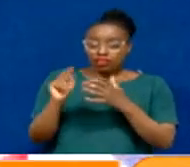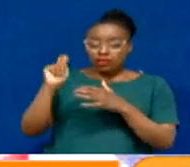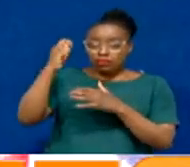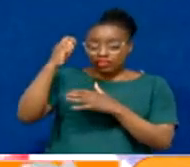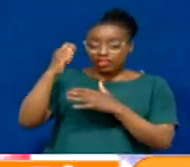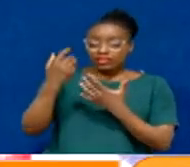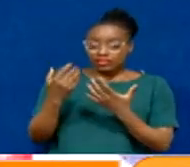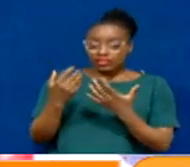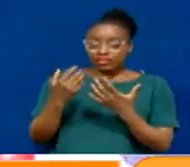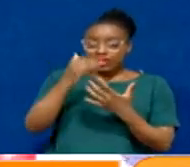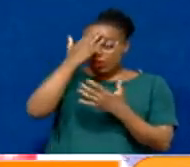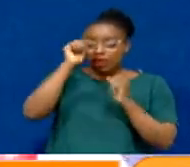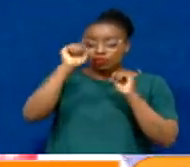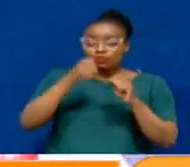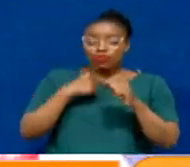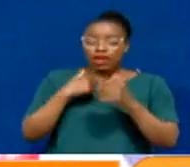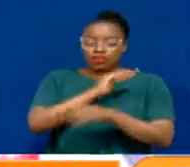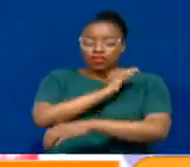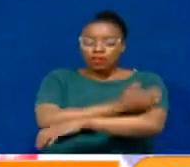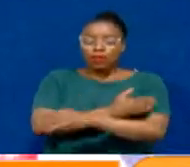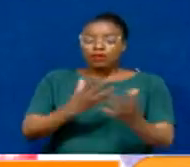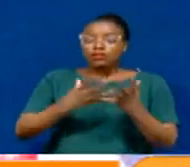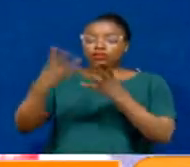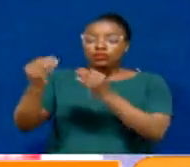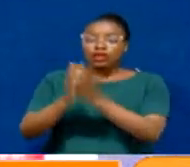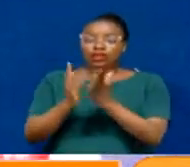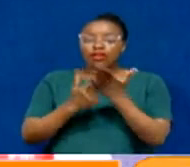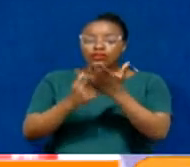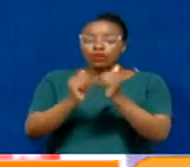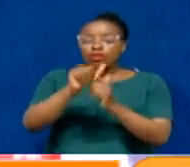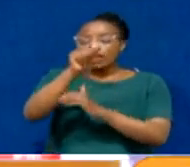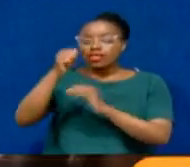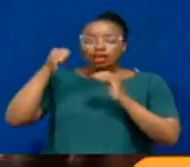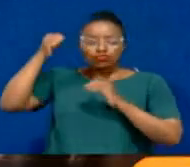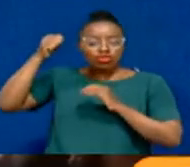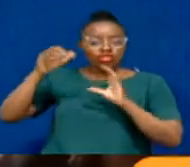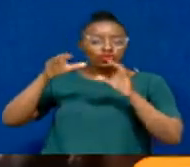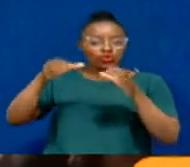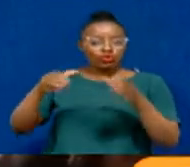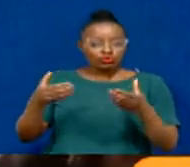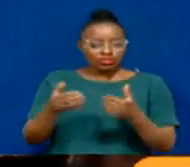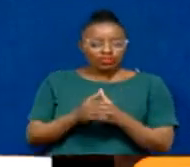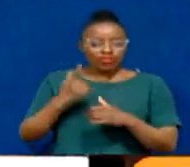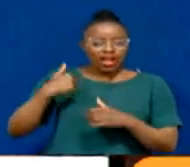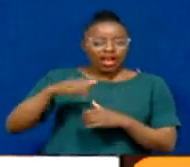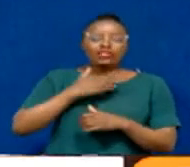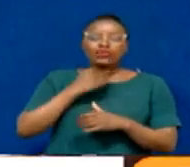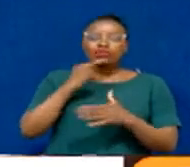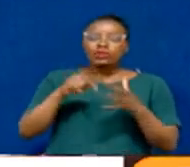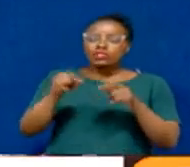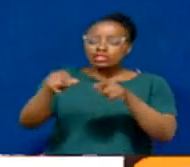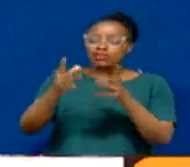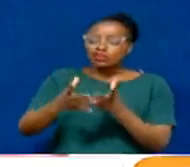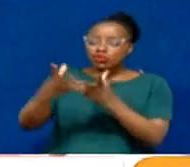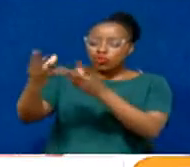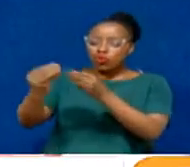chama mkono, ili apate nguvu yawe kwenda kujadiliana na vyama vingine. Na sisi tunataka